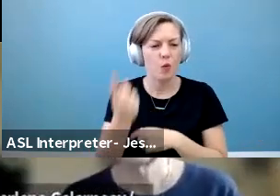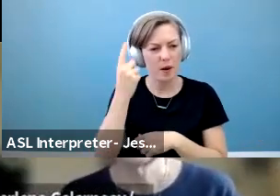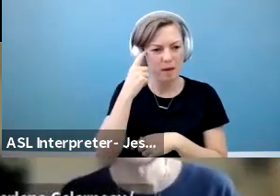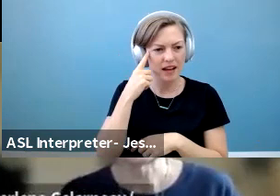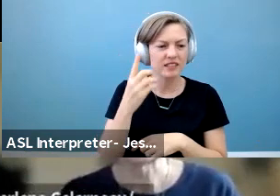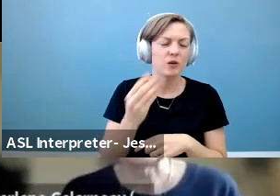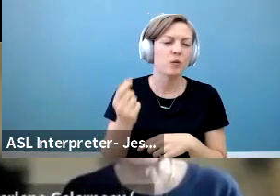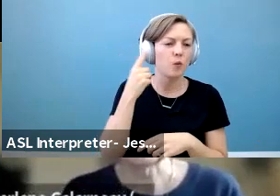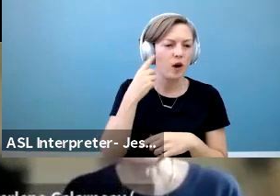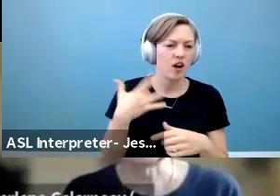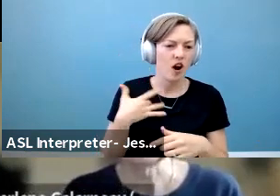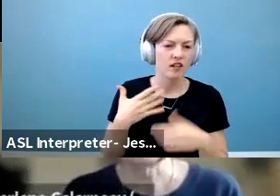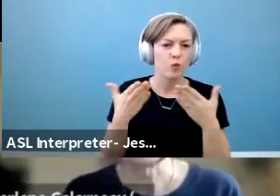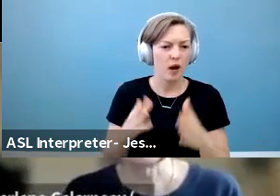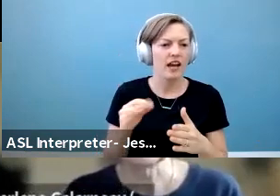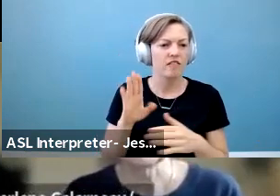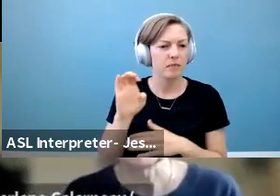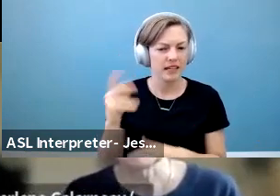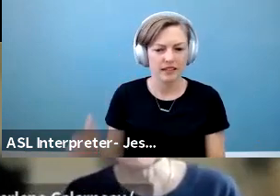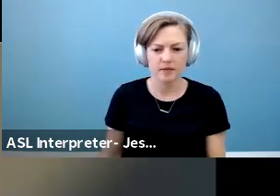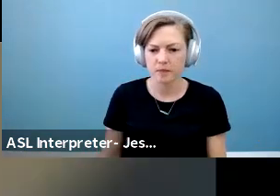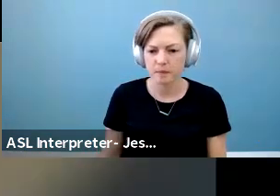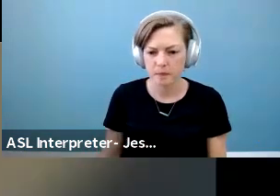heart way of being.